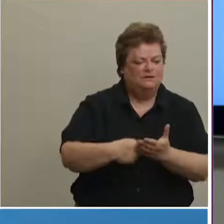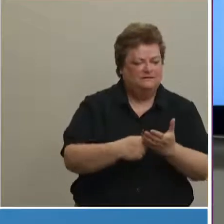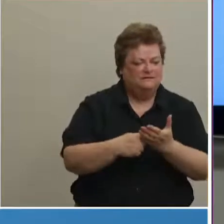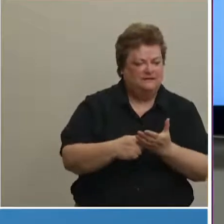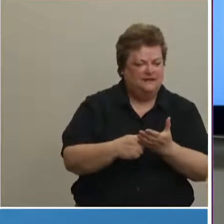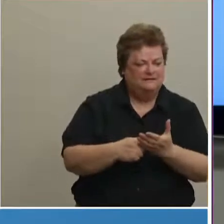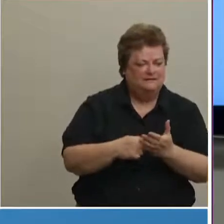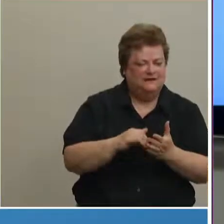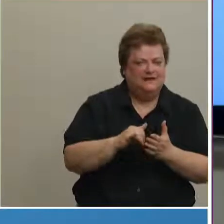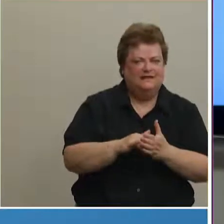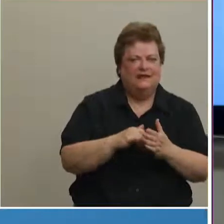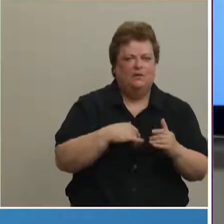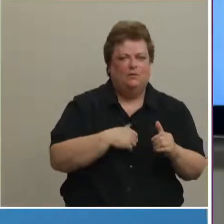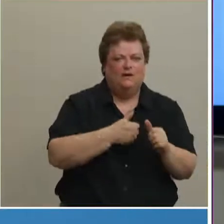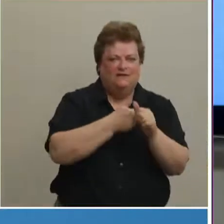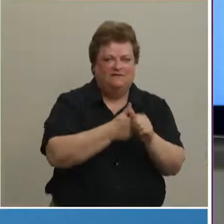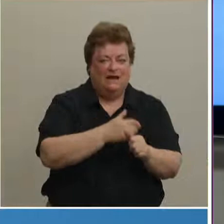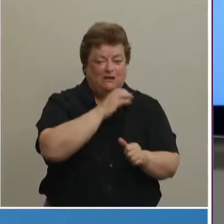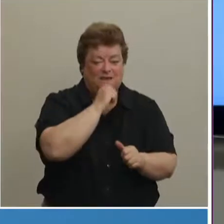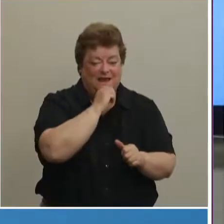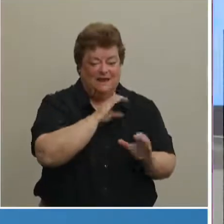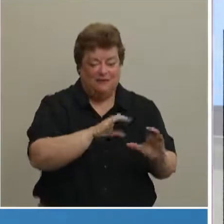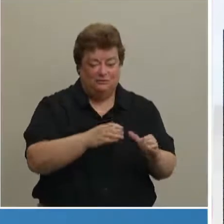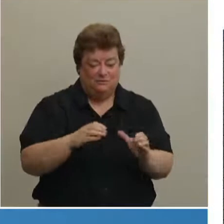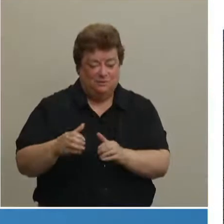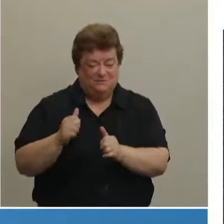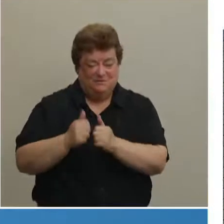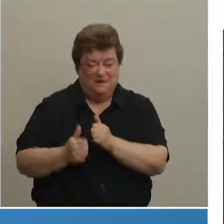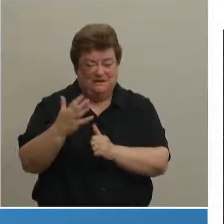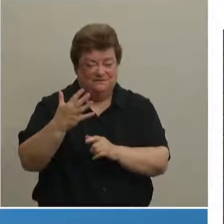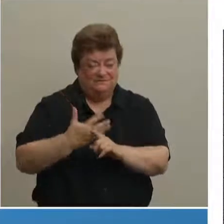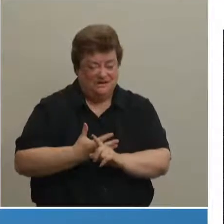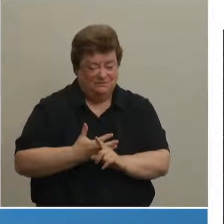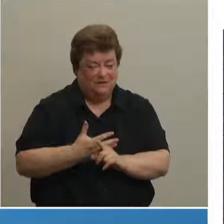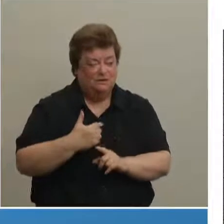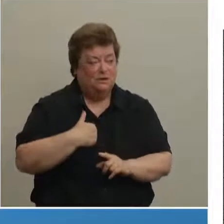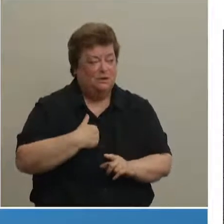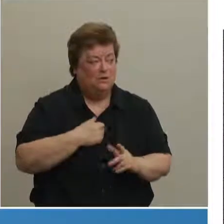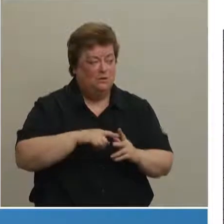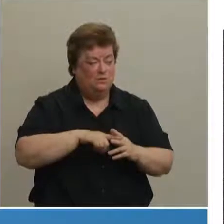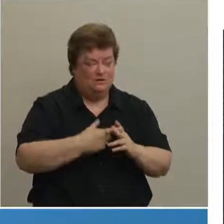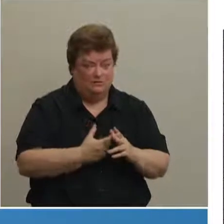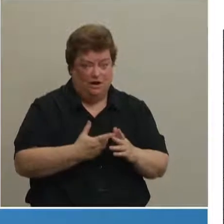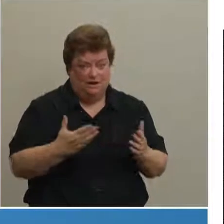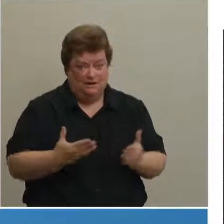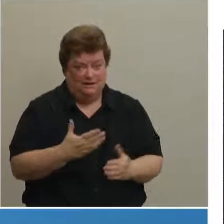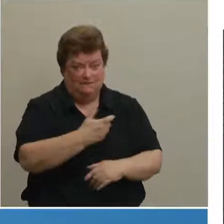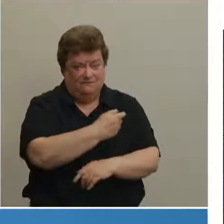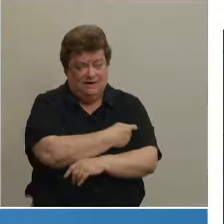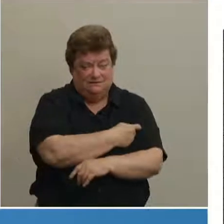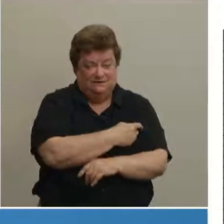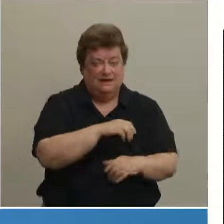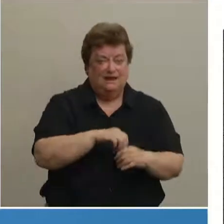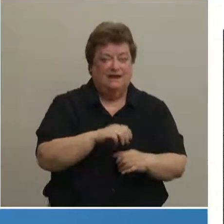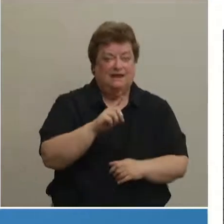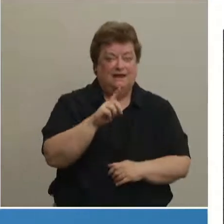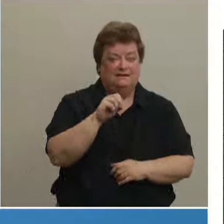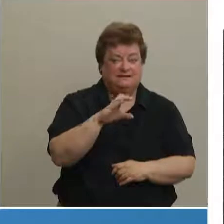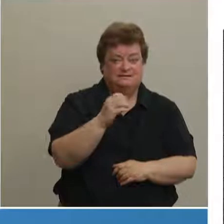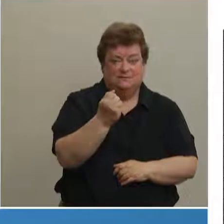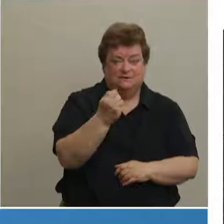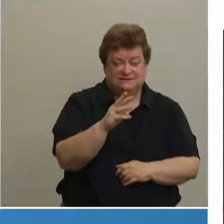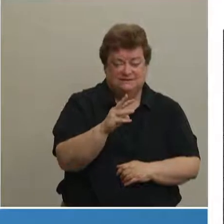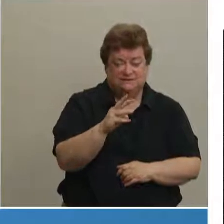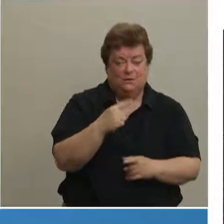cases by age group in the past 5 months. We began vaccination in Lancaster County since December 16th, when we